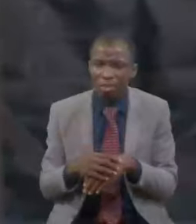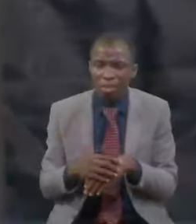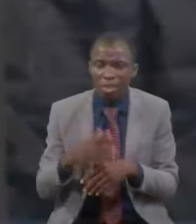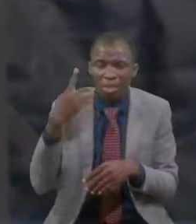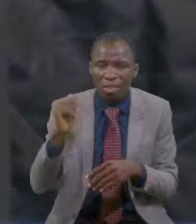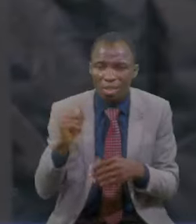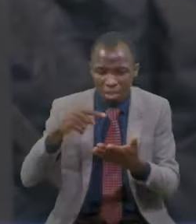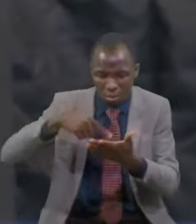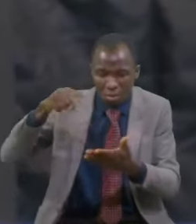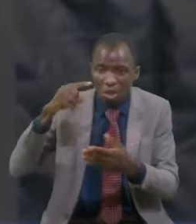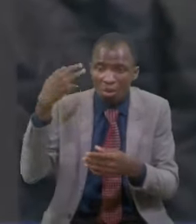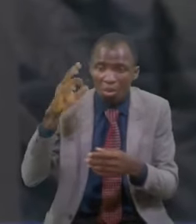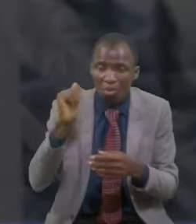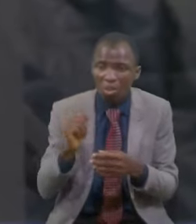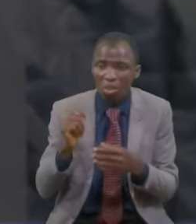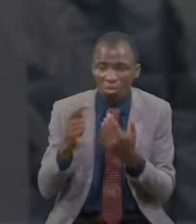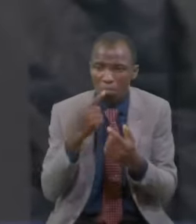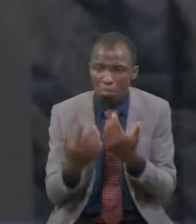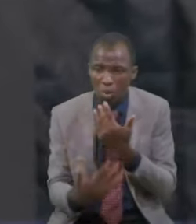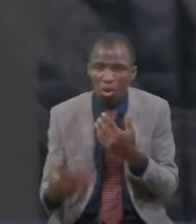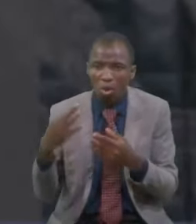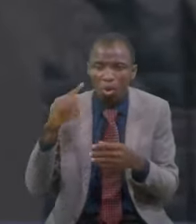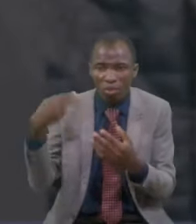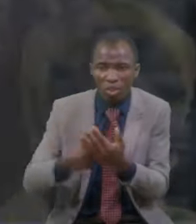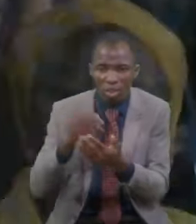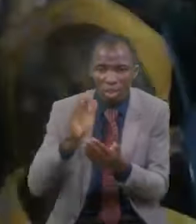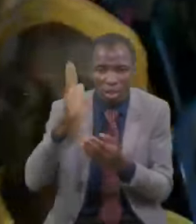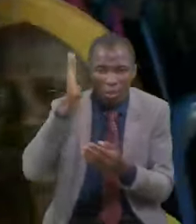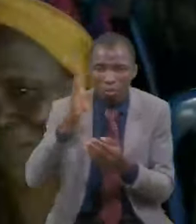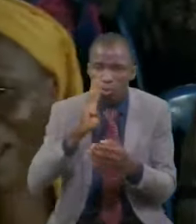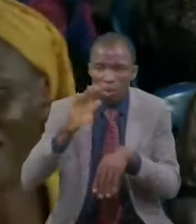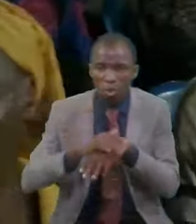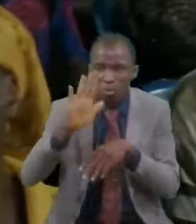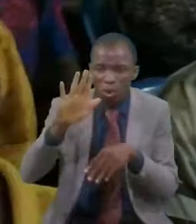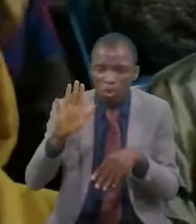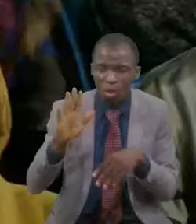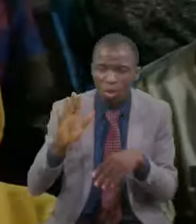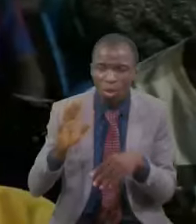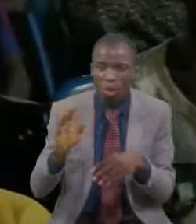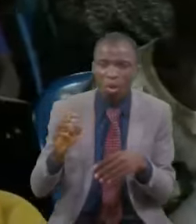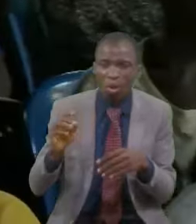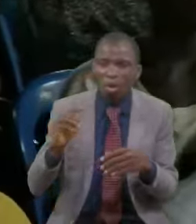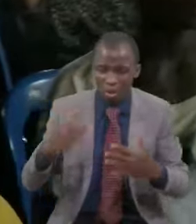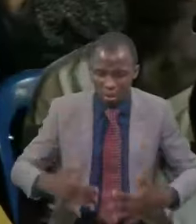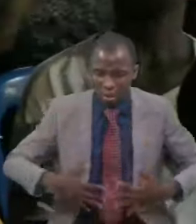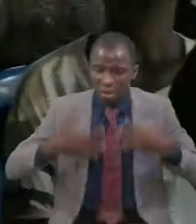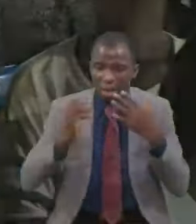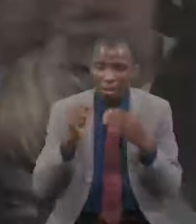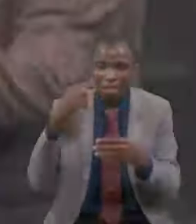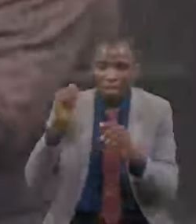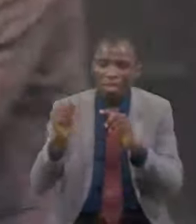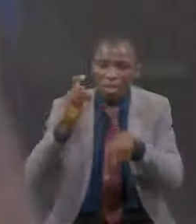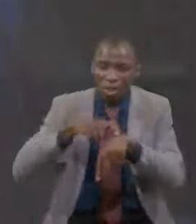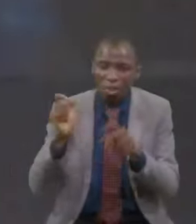of the blood of the Lamb will be upon your heart. The moment you turn away from